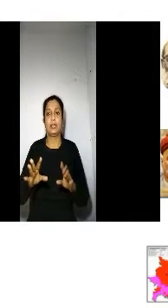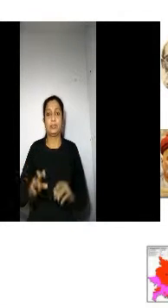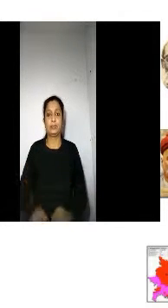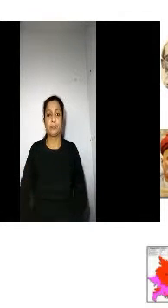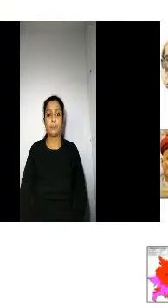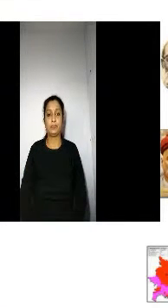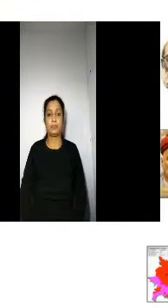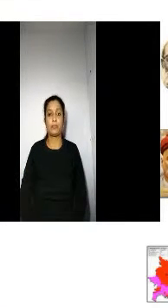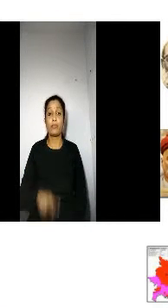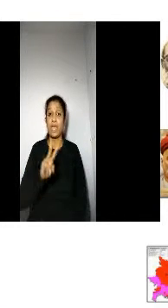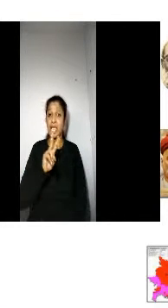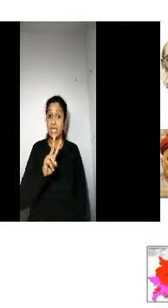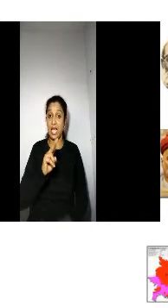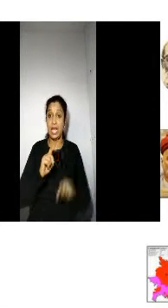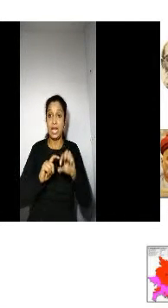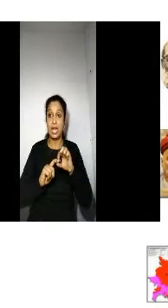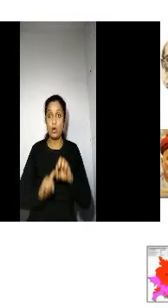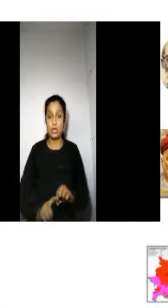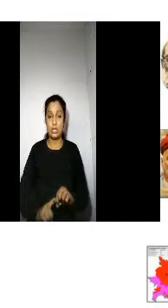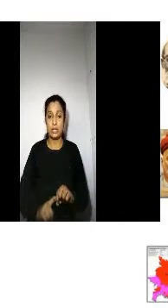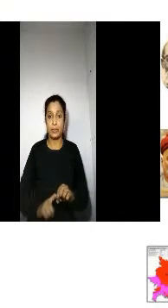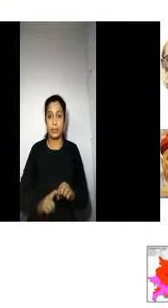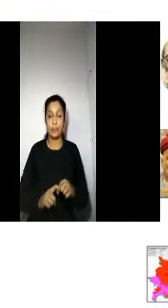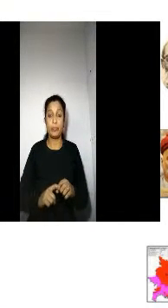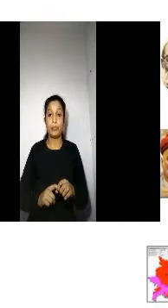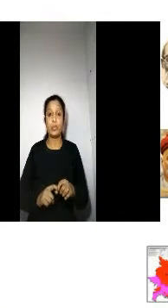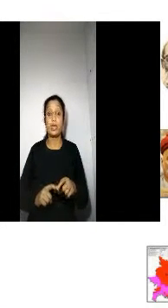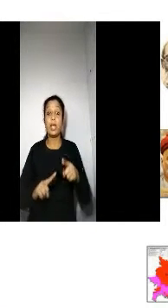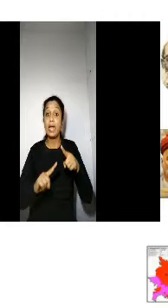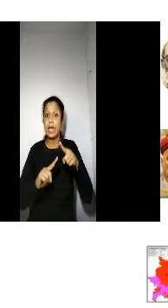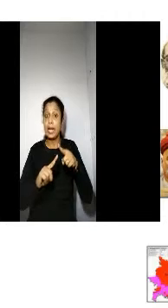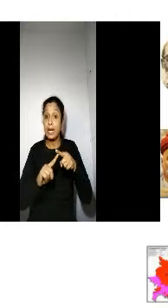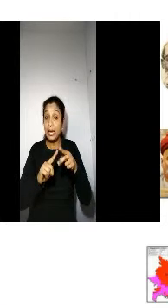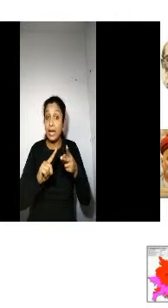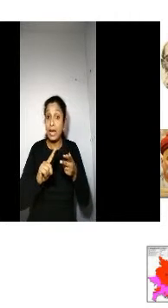What is the role of